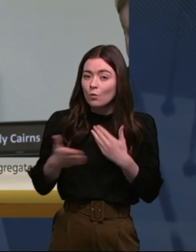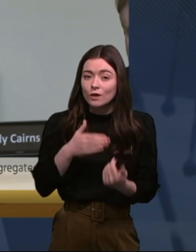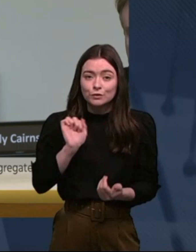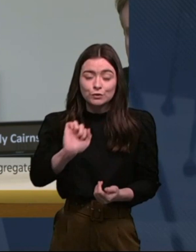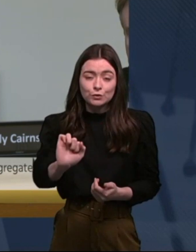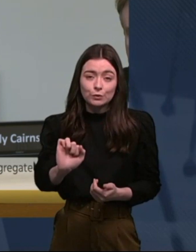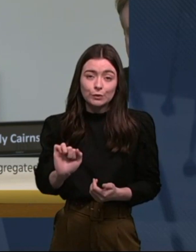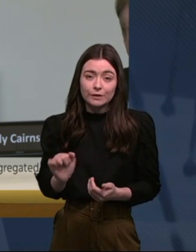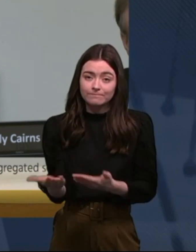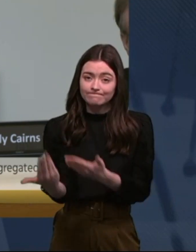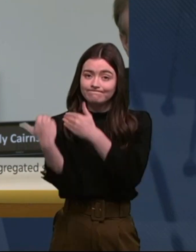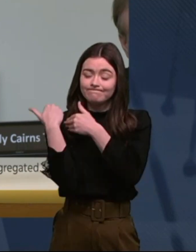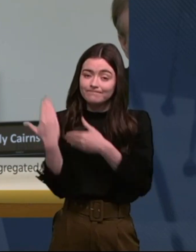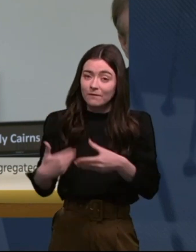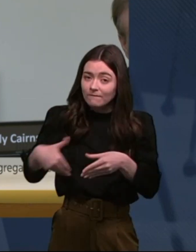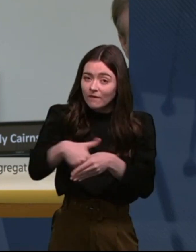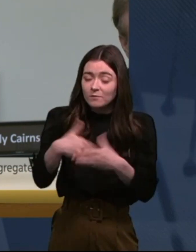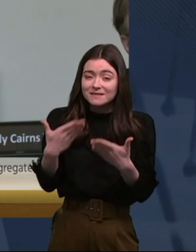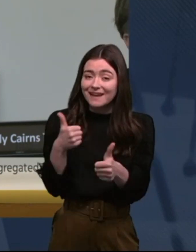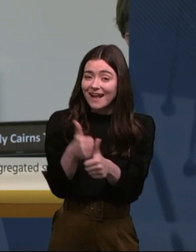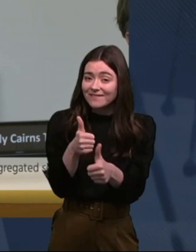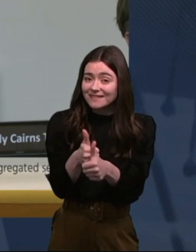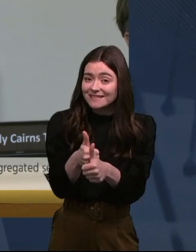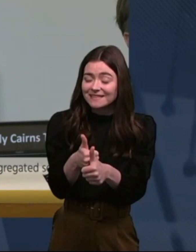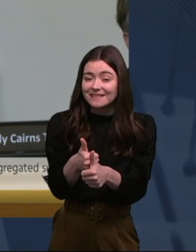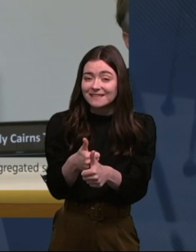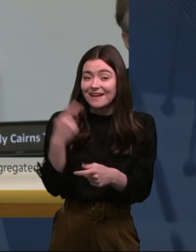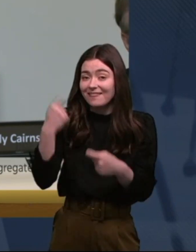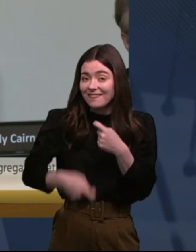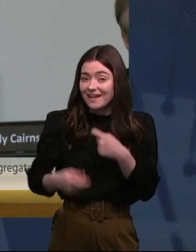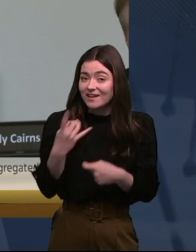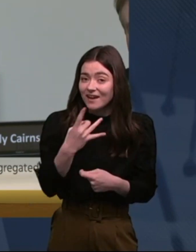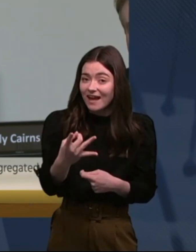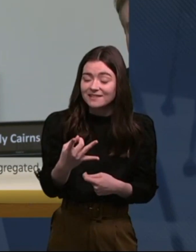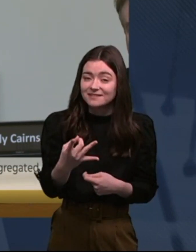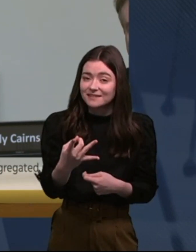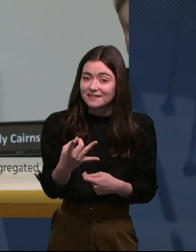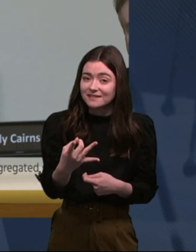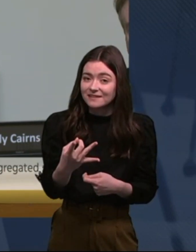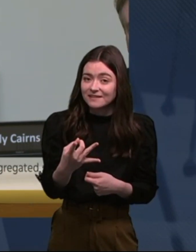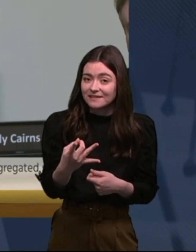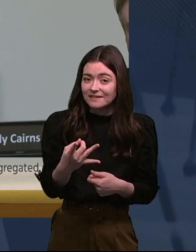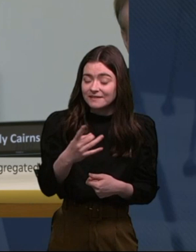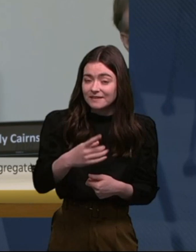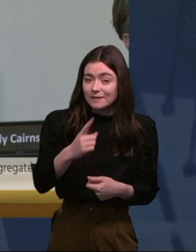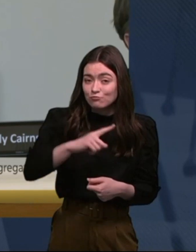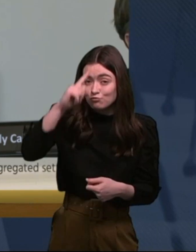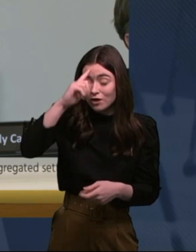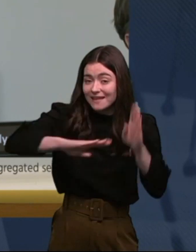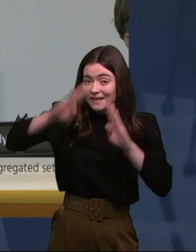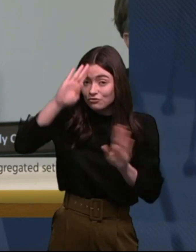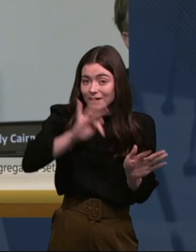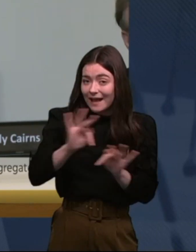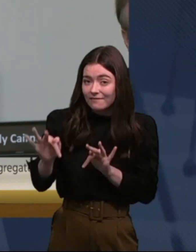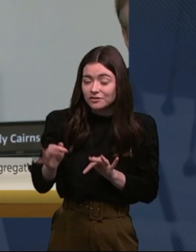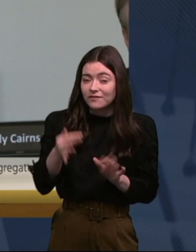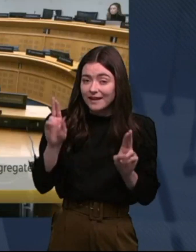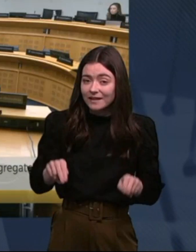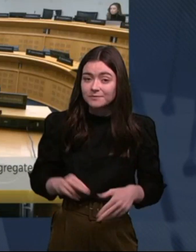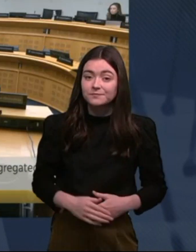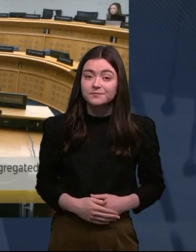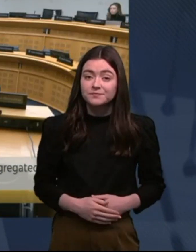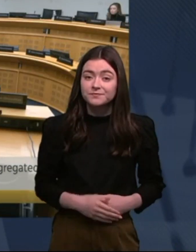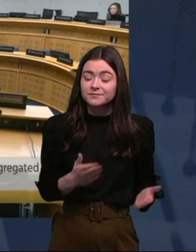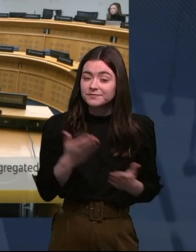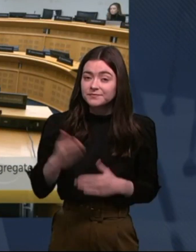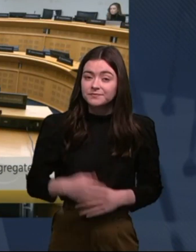be in that kind of advocacy. And then I'll go to the required brain injury afterwards if I have time, Chair. Thank you. Yeah. Okay. Joanne.